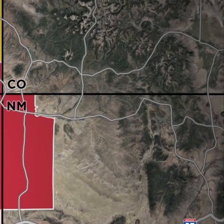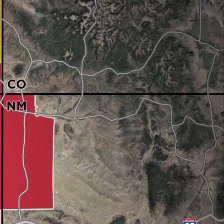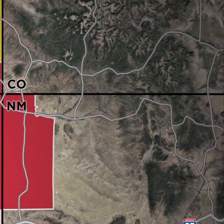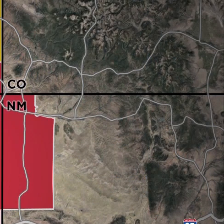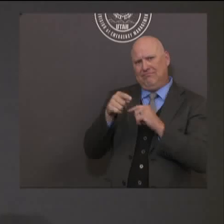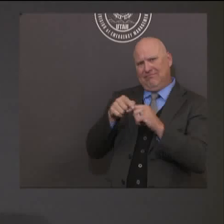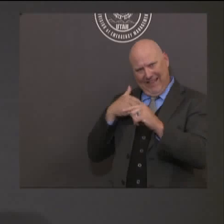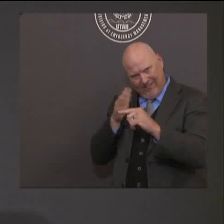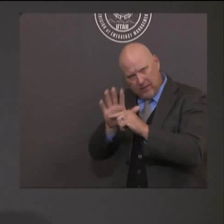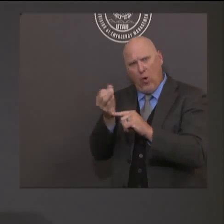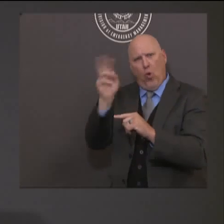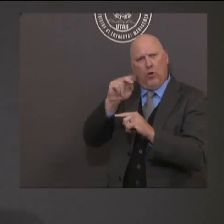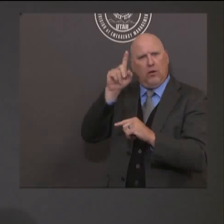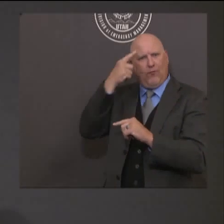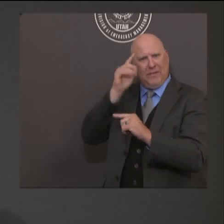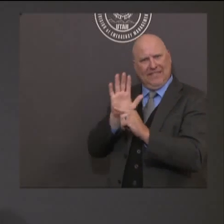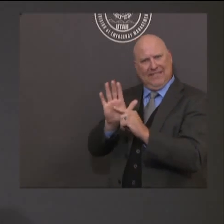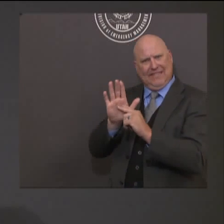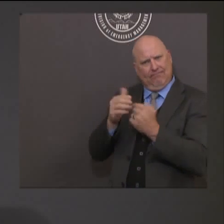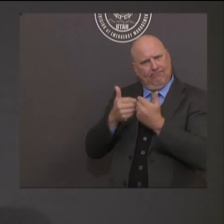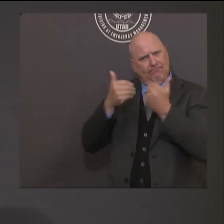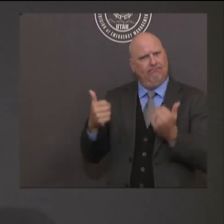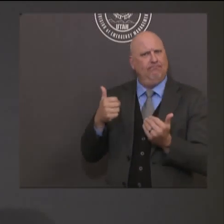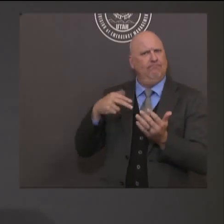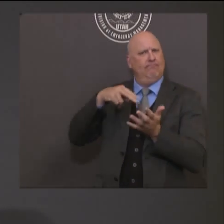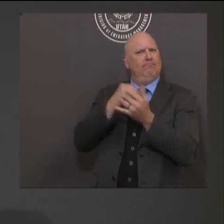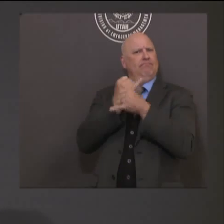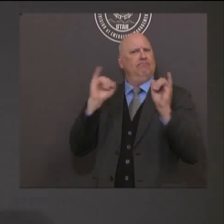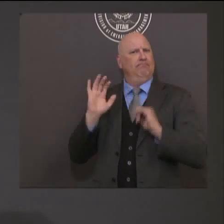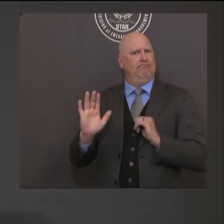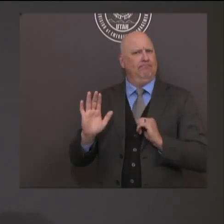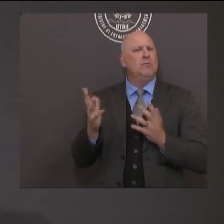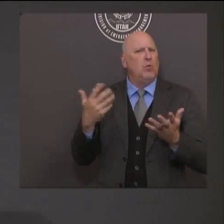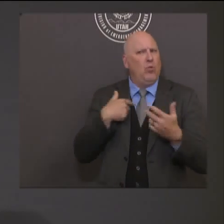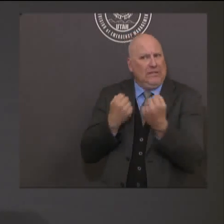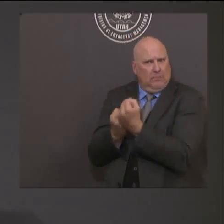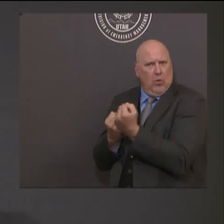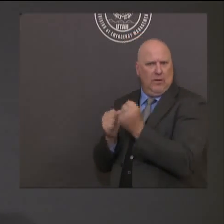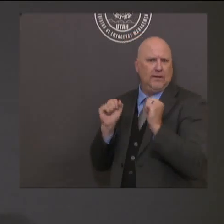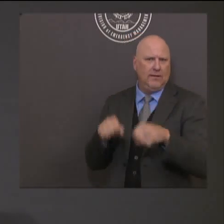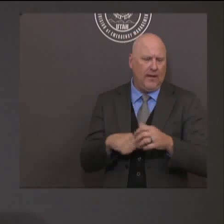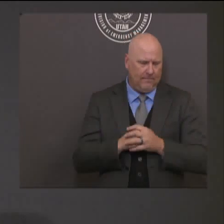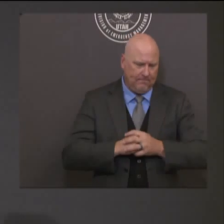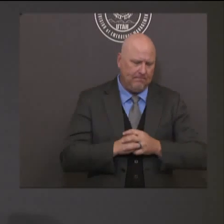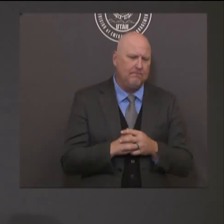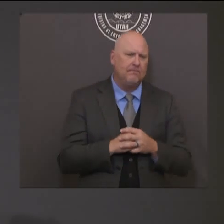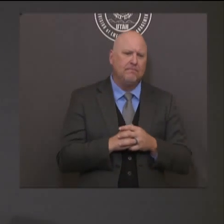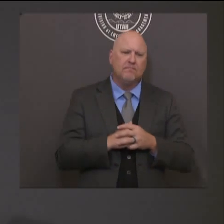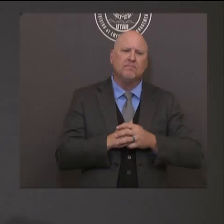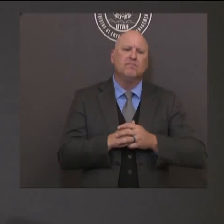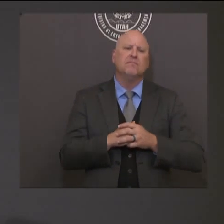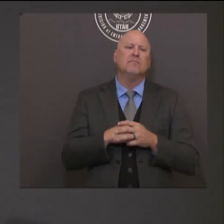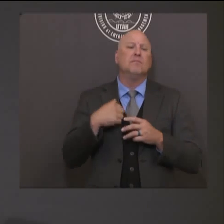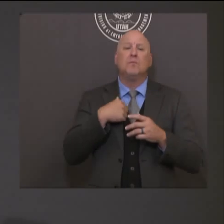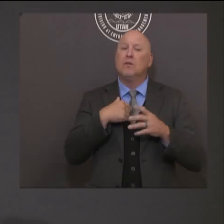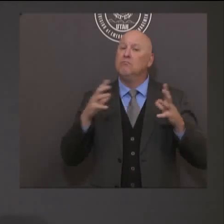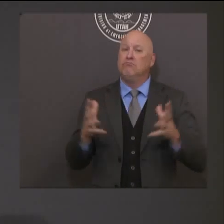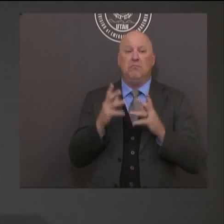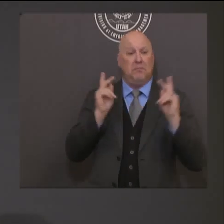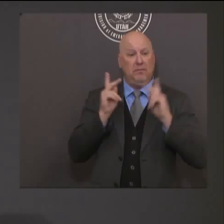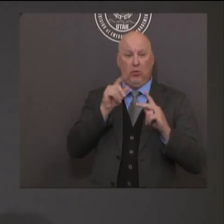low risk, we would strongly encourage any Utahns that live close to the border or on the reservation to follow all